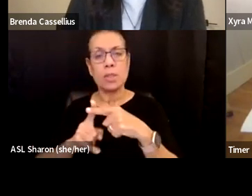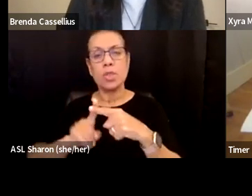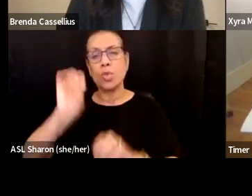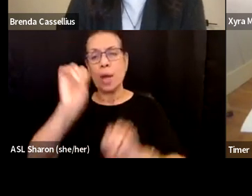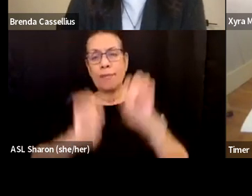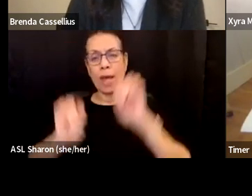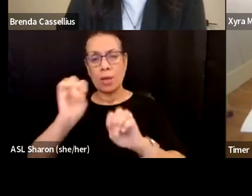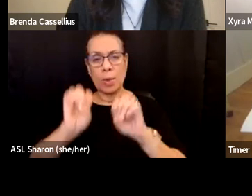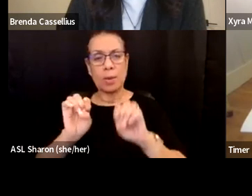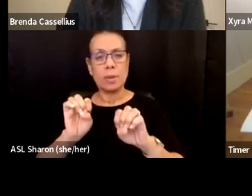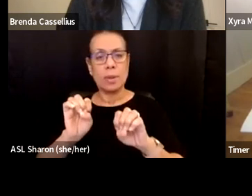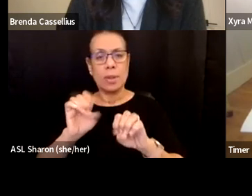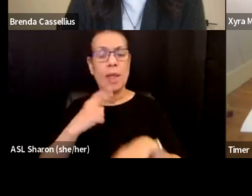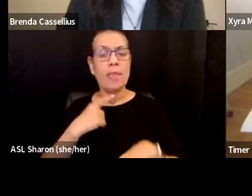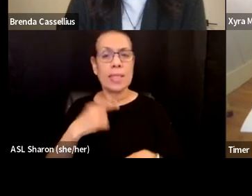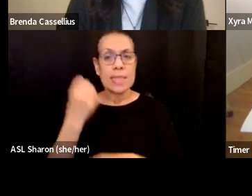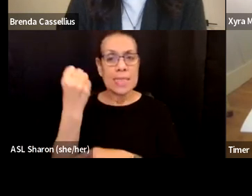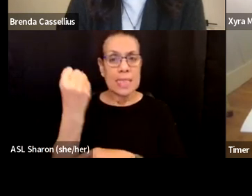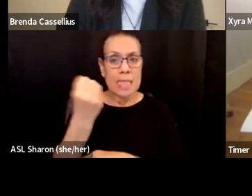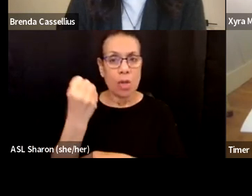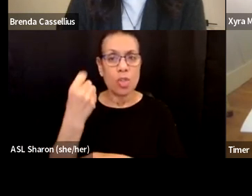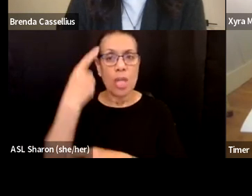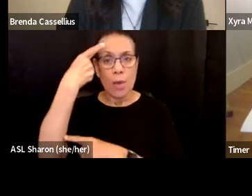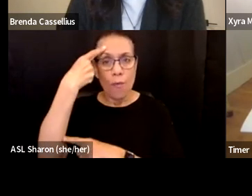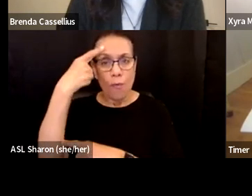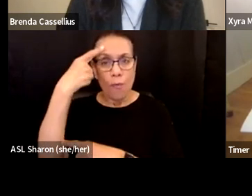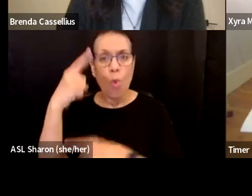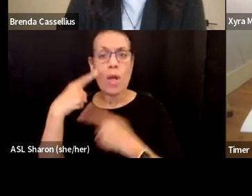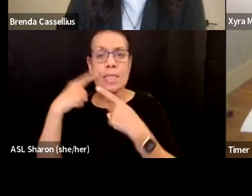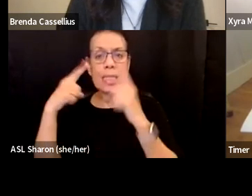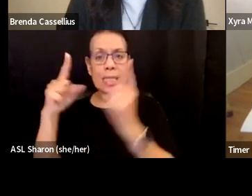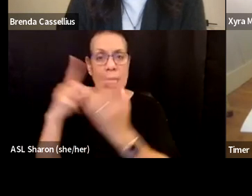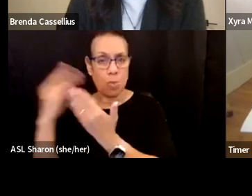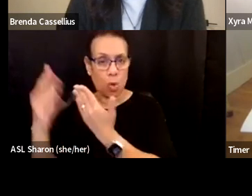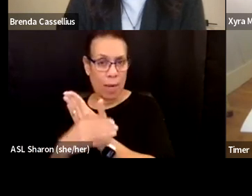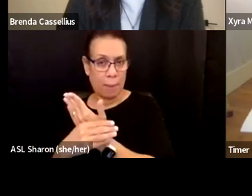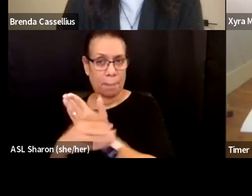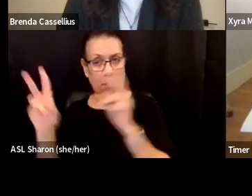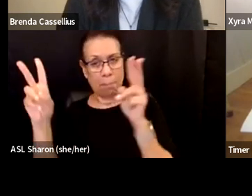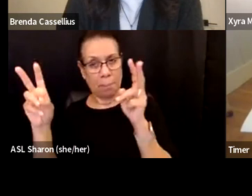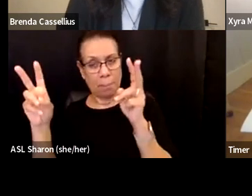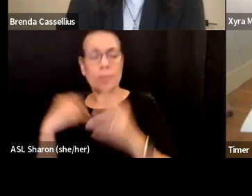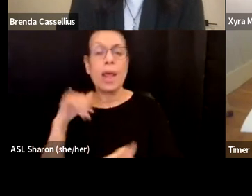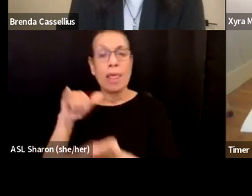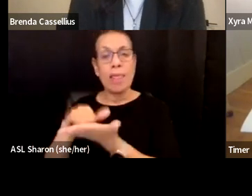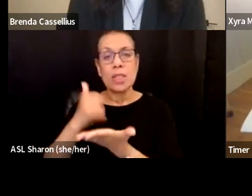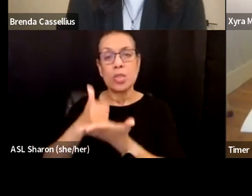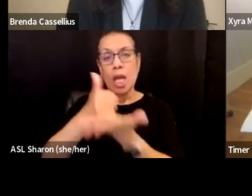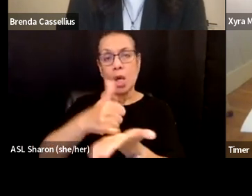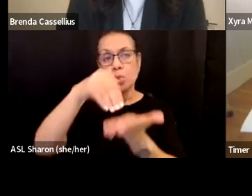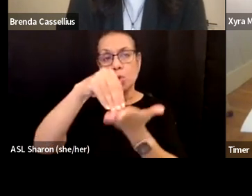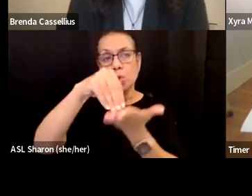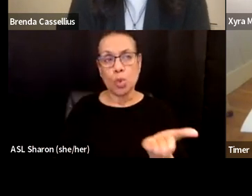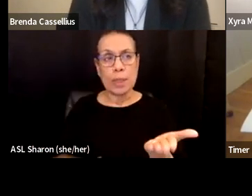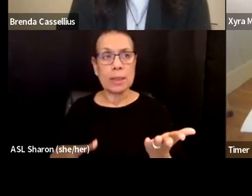their saturdays for success program that they have which is about helping students around bullying